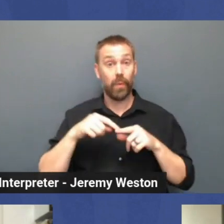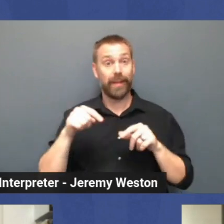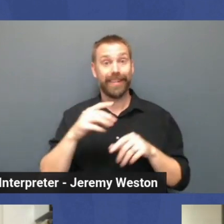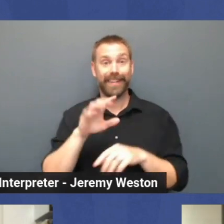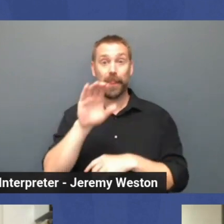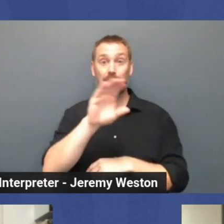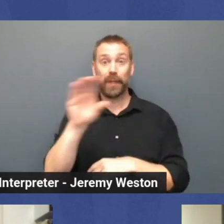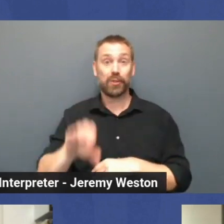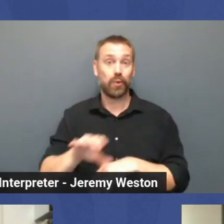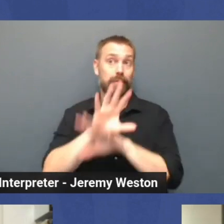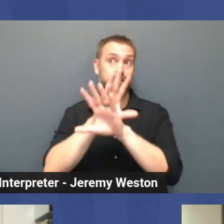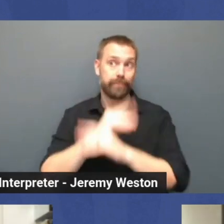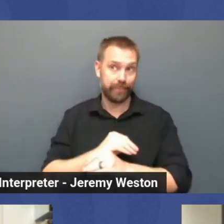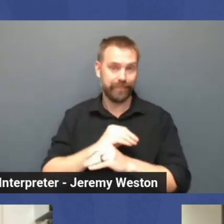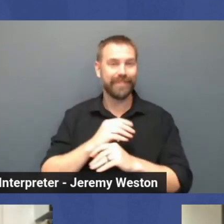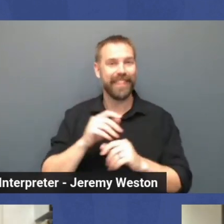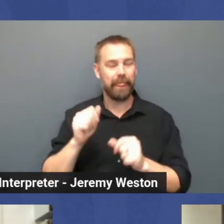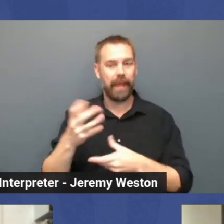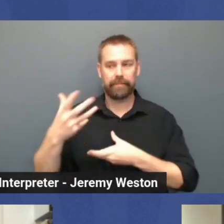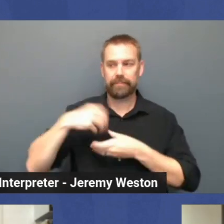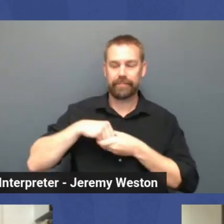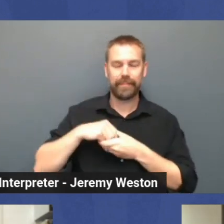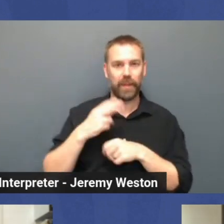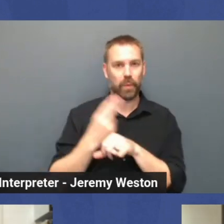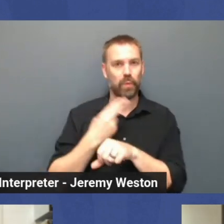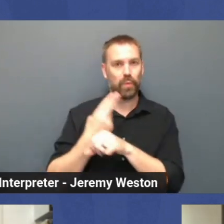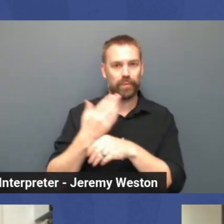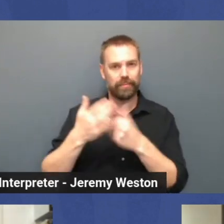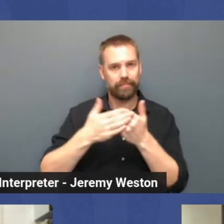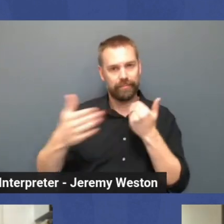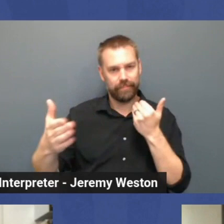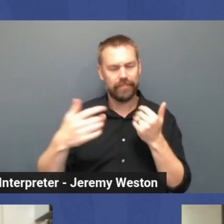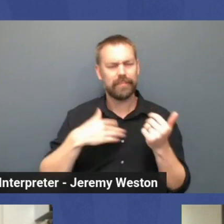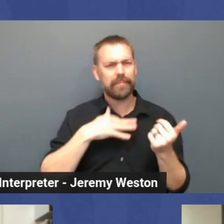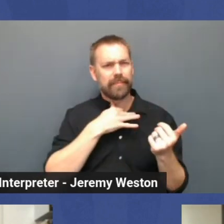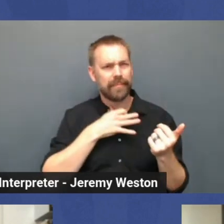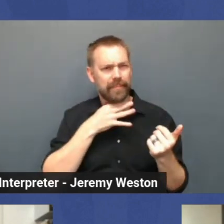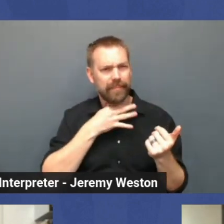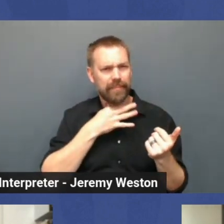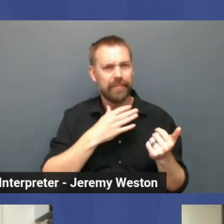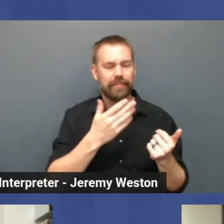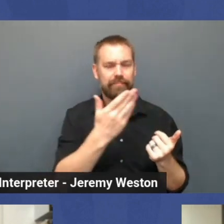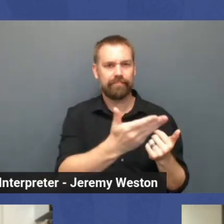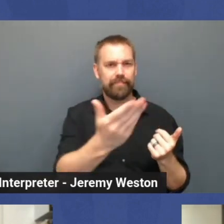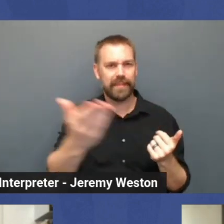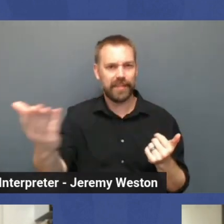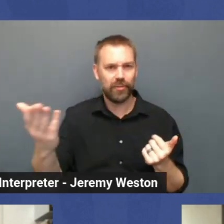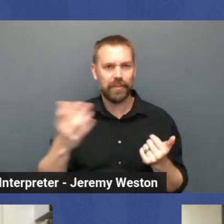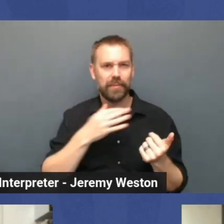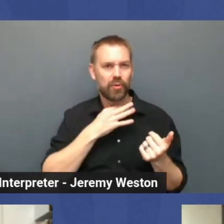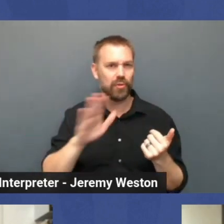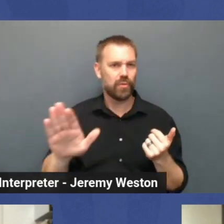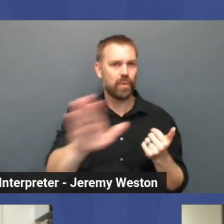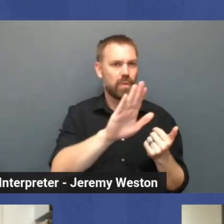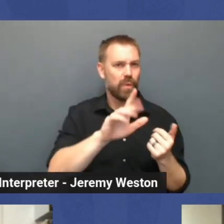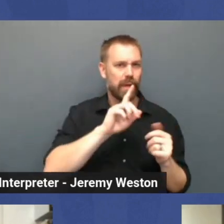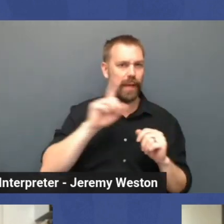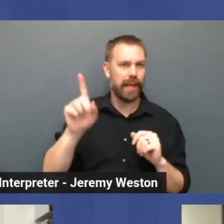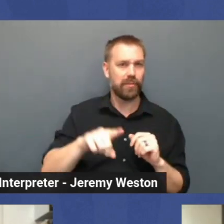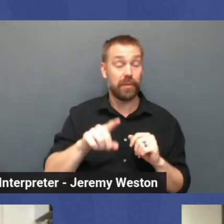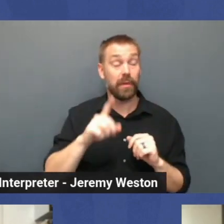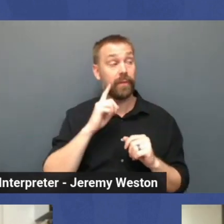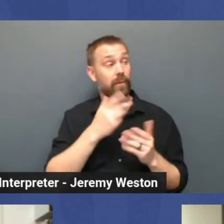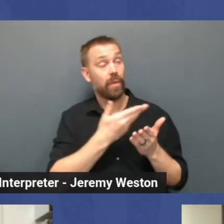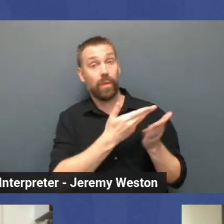room today. And so I'm wondering, each of you, I'd love to hear your answer to this. For those who were listening today